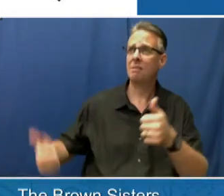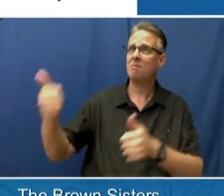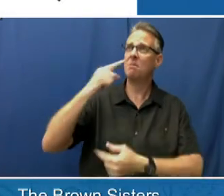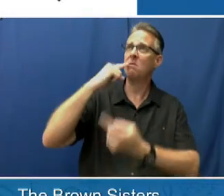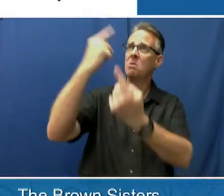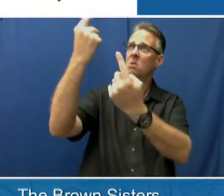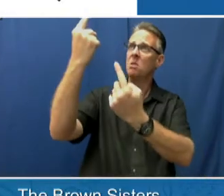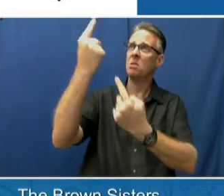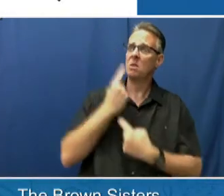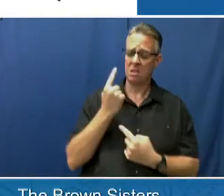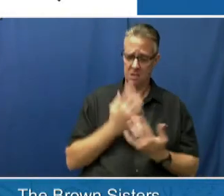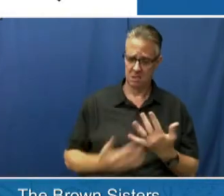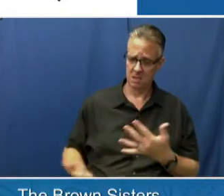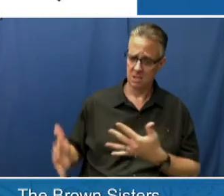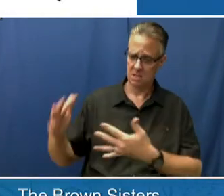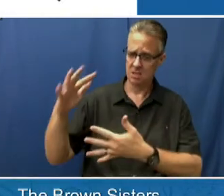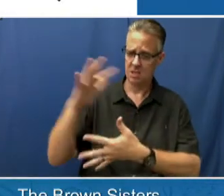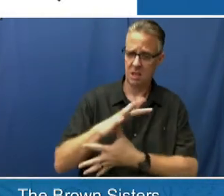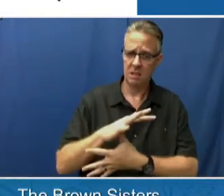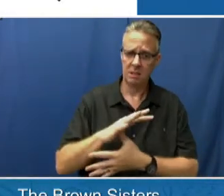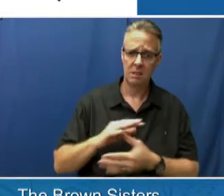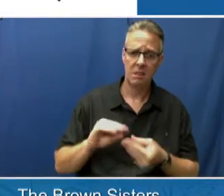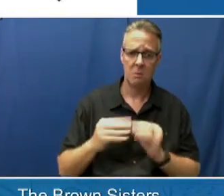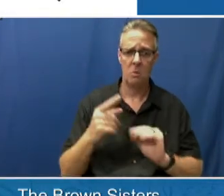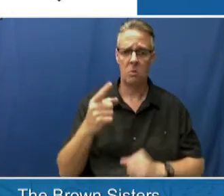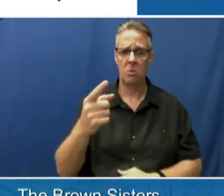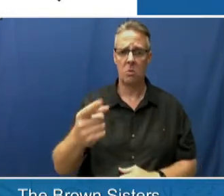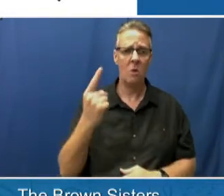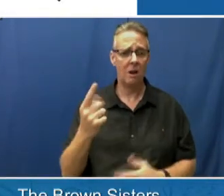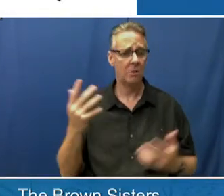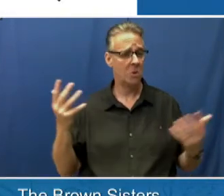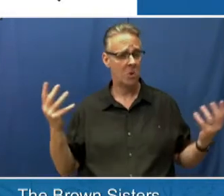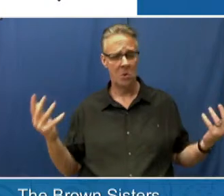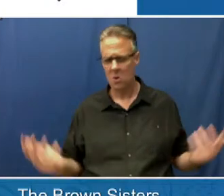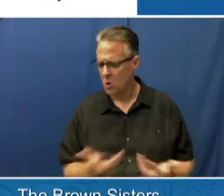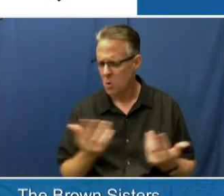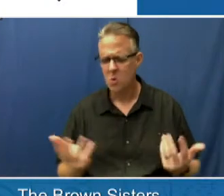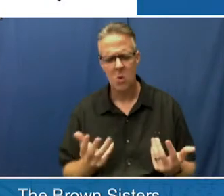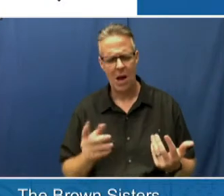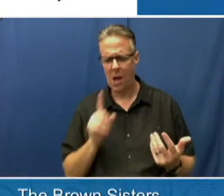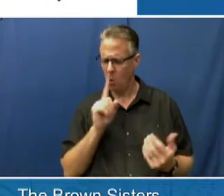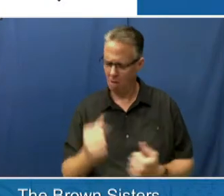number one purpose that does more than we can comprehend.